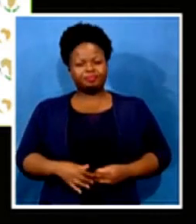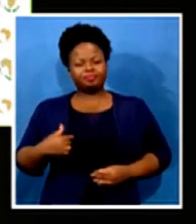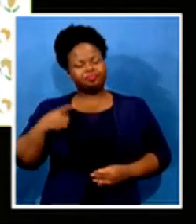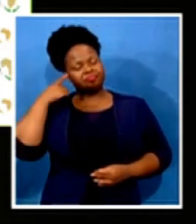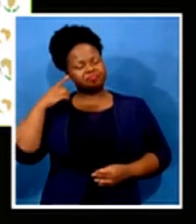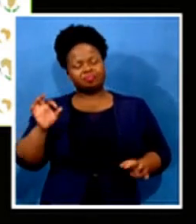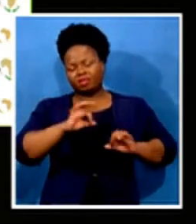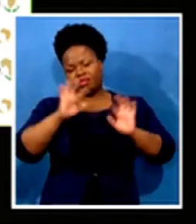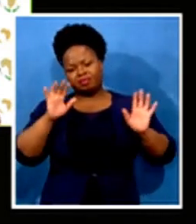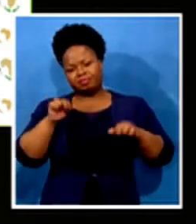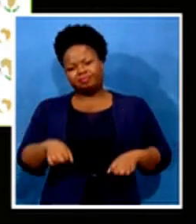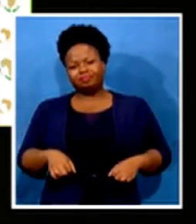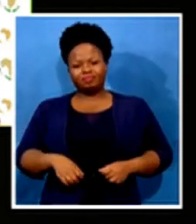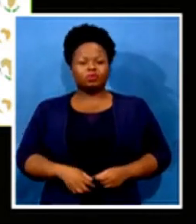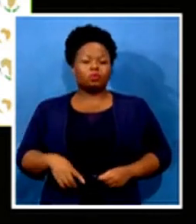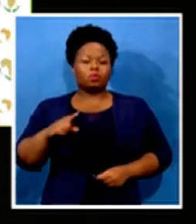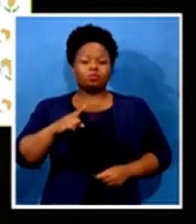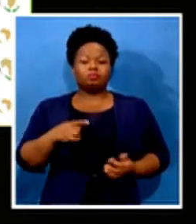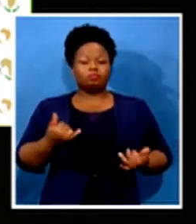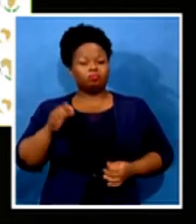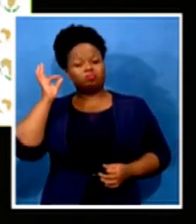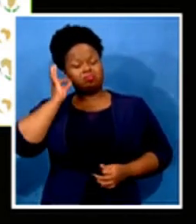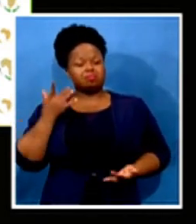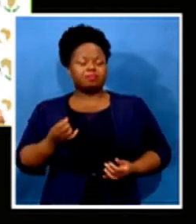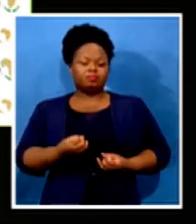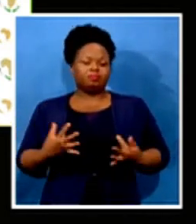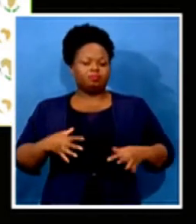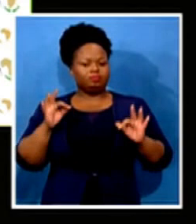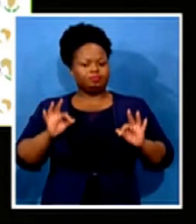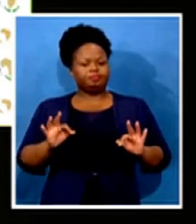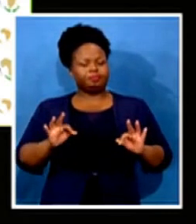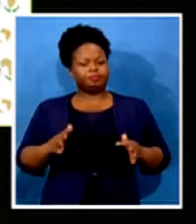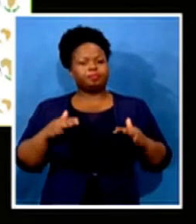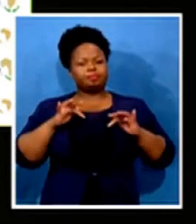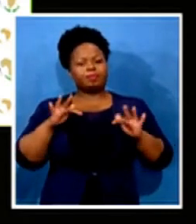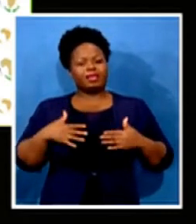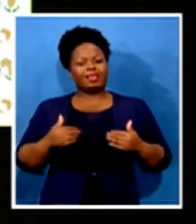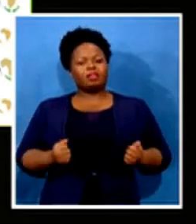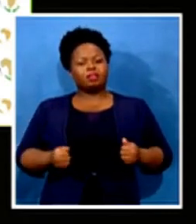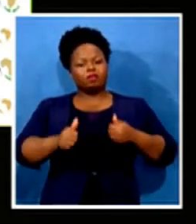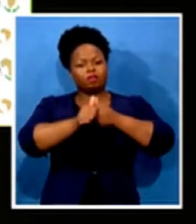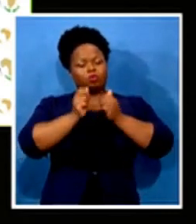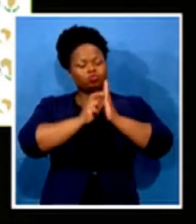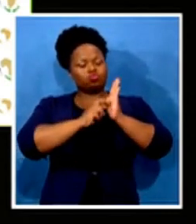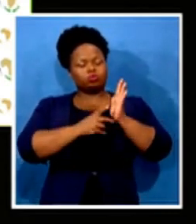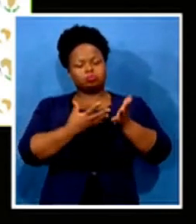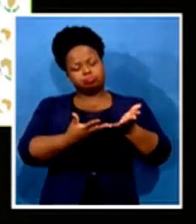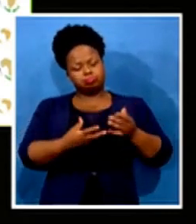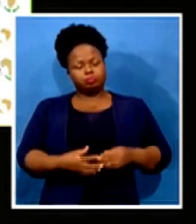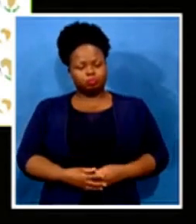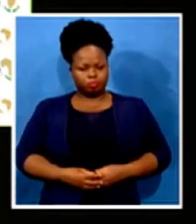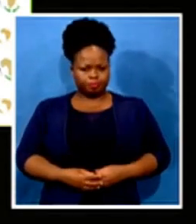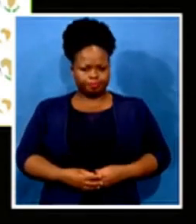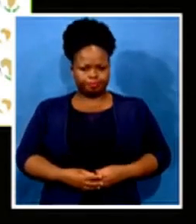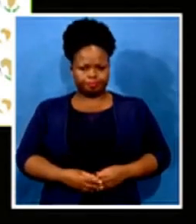health applications must be followed, and we issued our recommendations there. Second is South Africa. We have